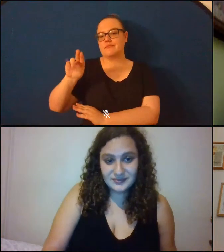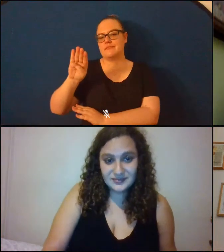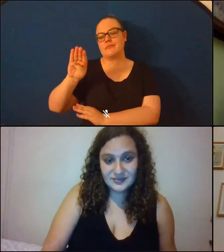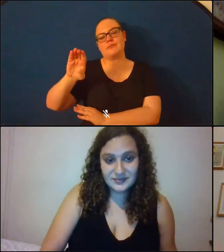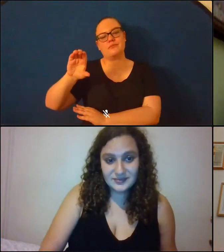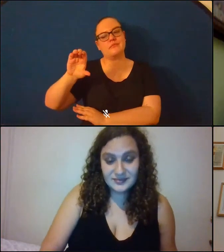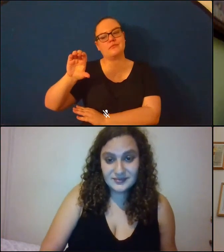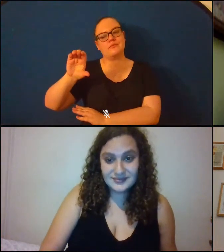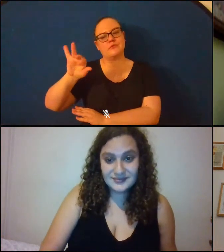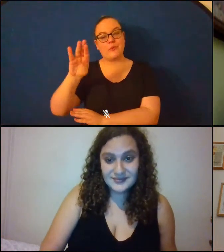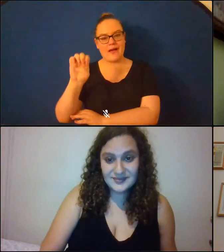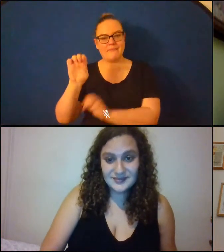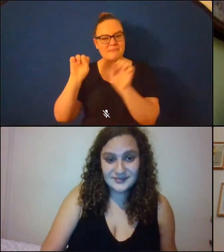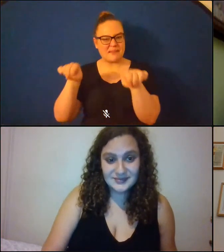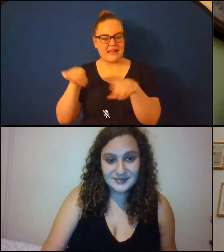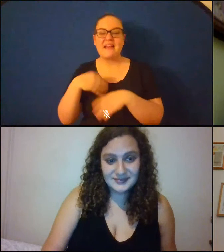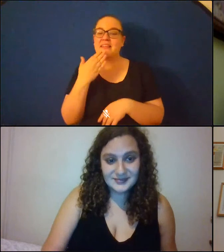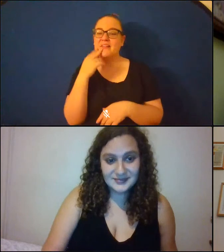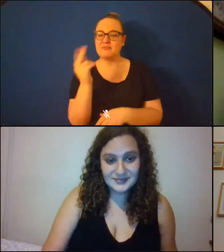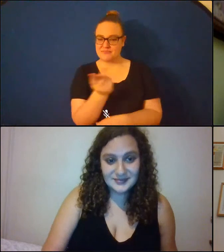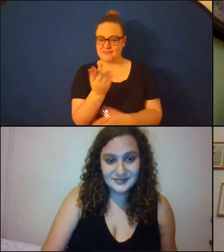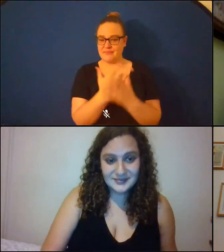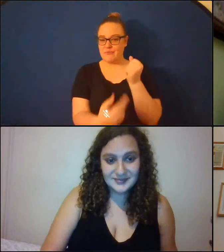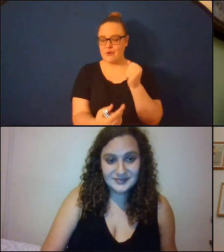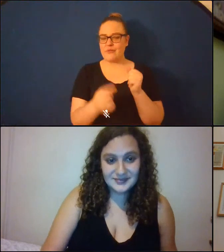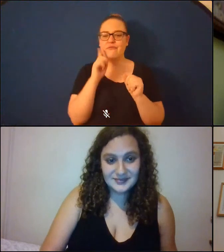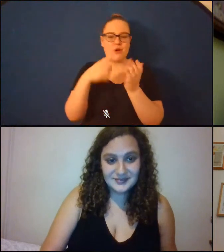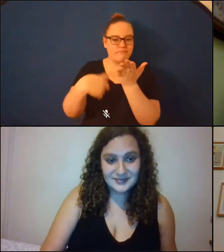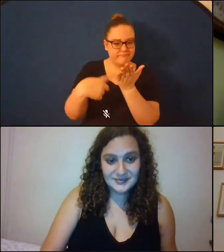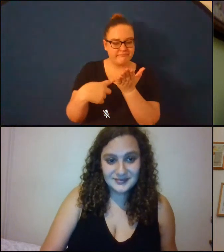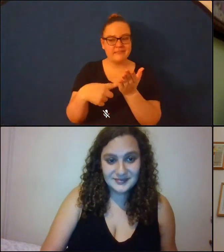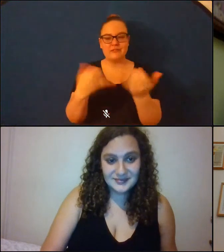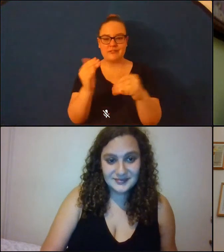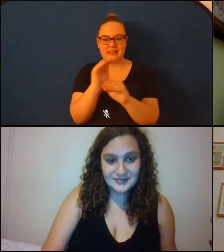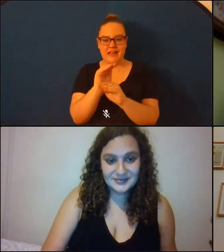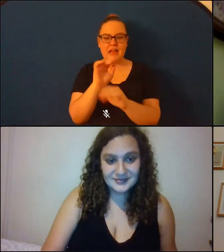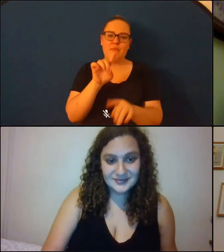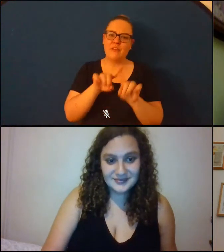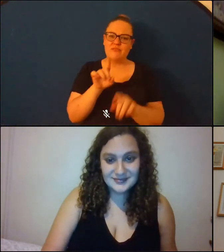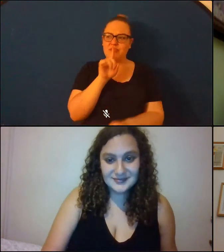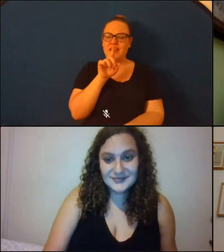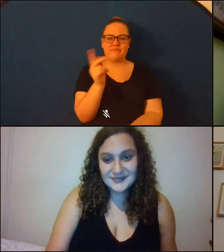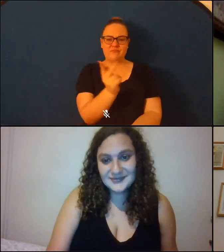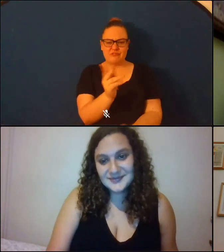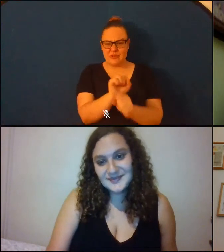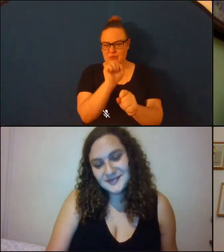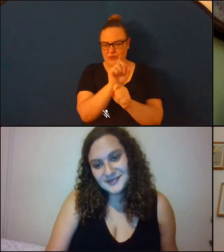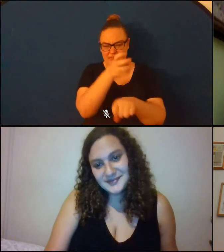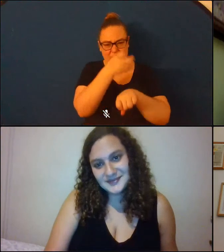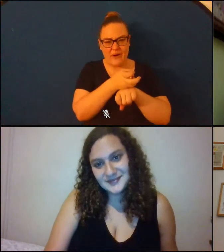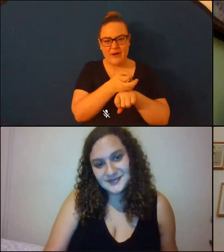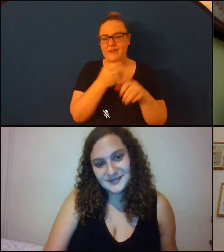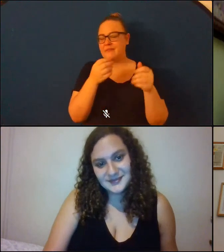you, Talia, for not only having this conversation with us tonight, but the work you generally do. You put yourselves on the line for all